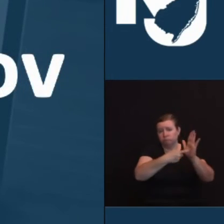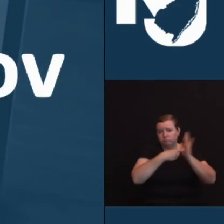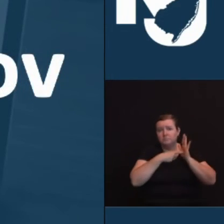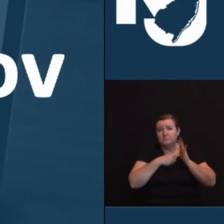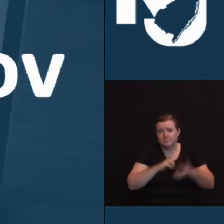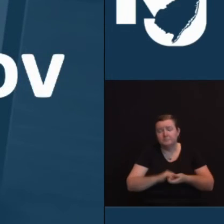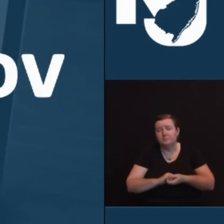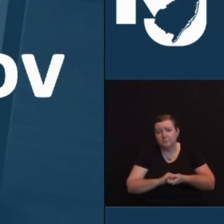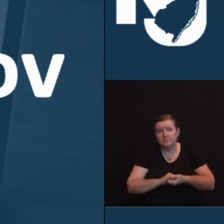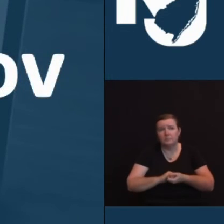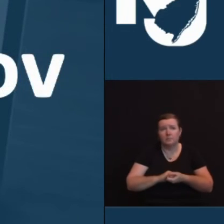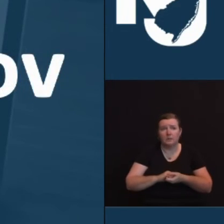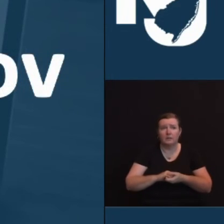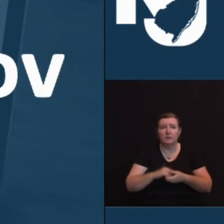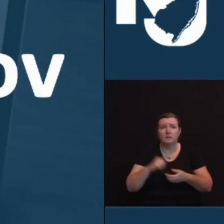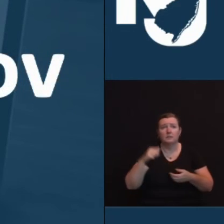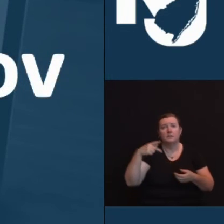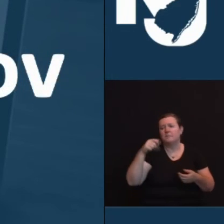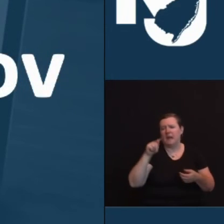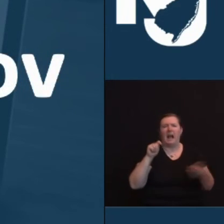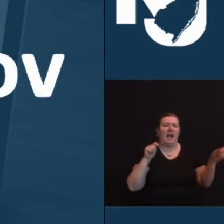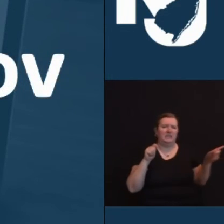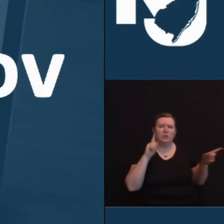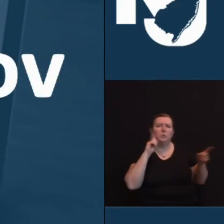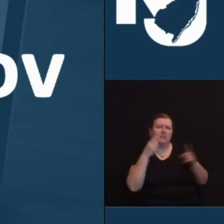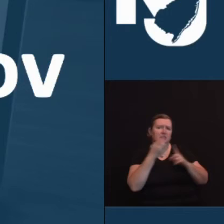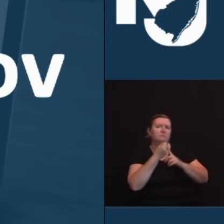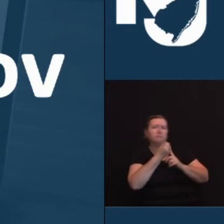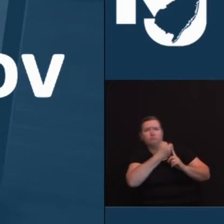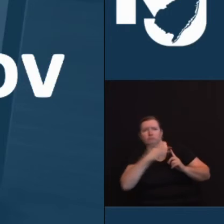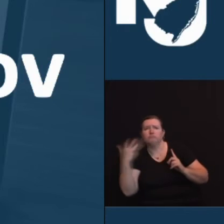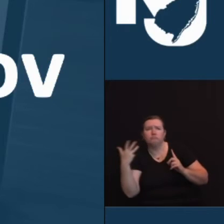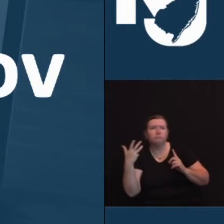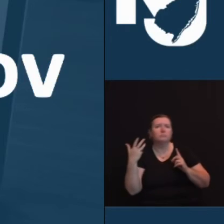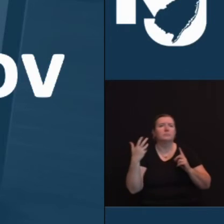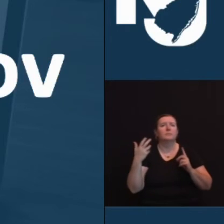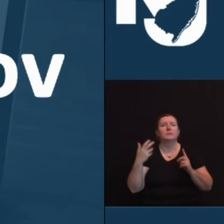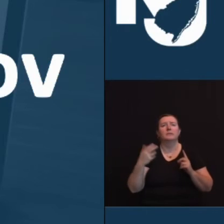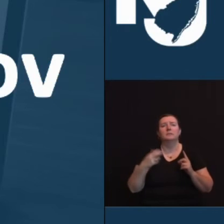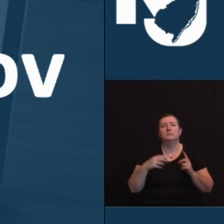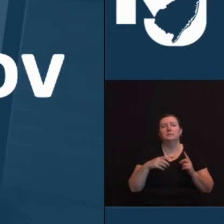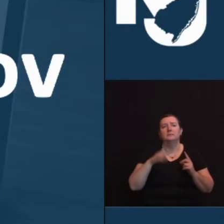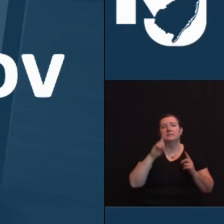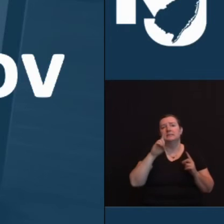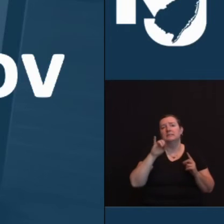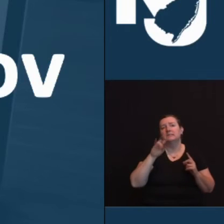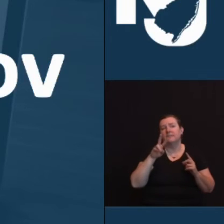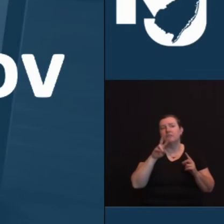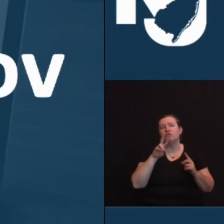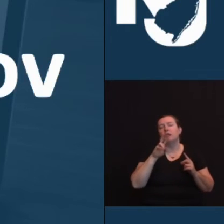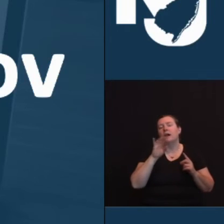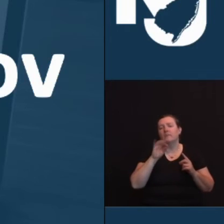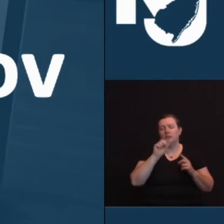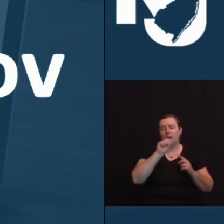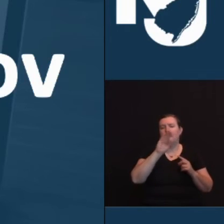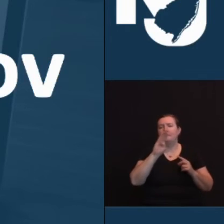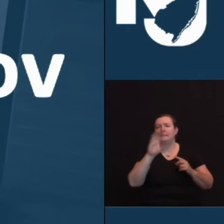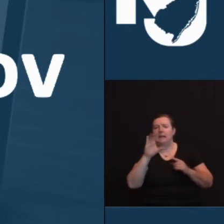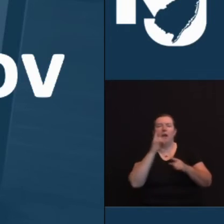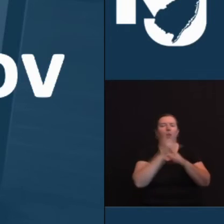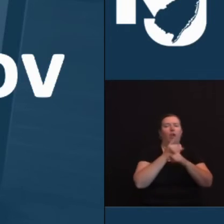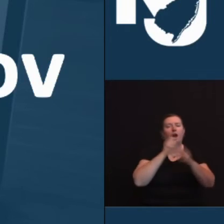with his remarks, but over the weekend, the Division of Alcoholic Beverage Control did its own inspections. I believe, Pat, I've